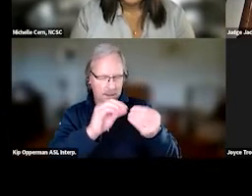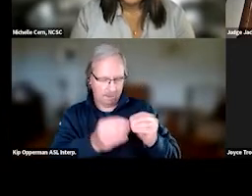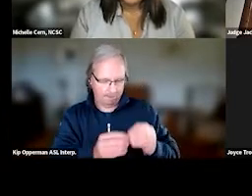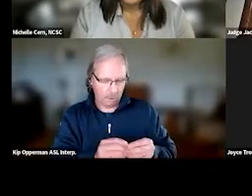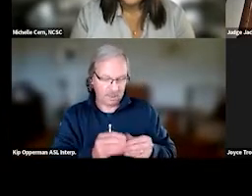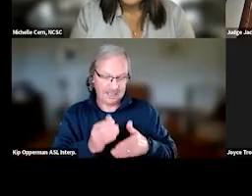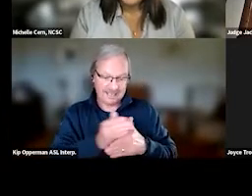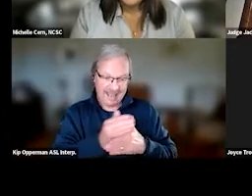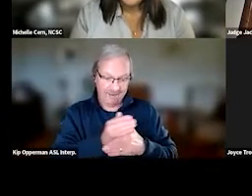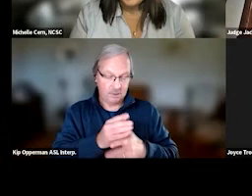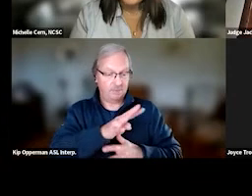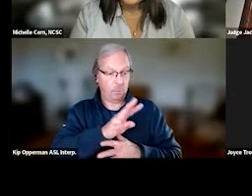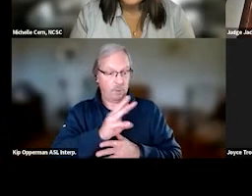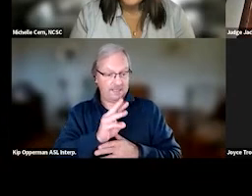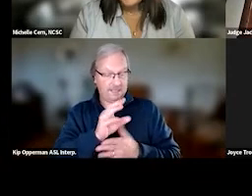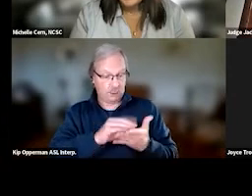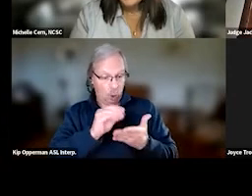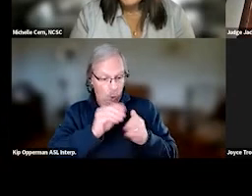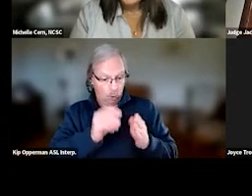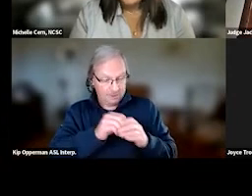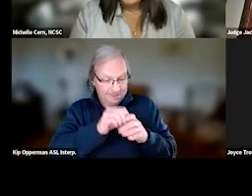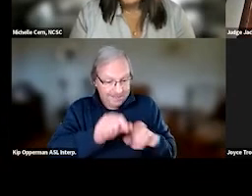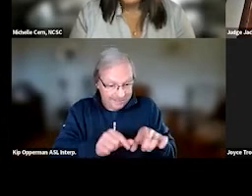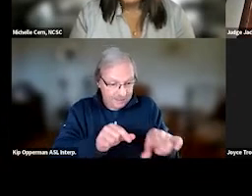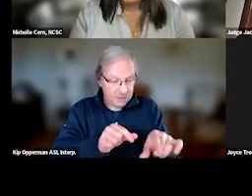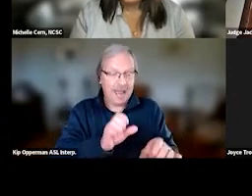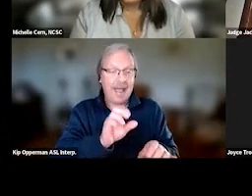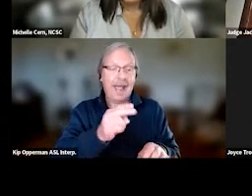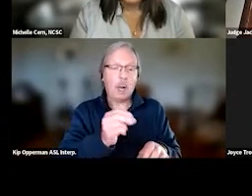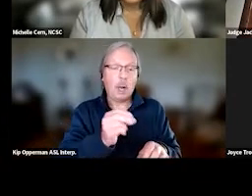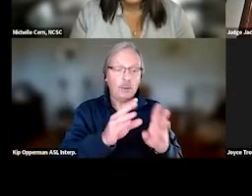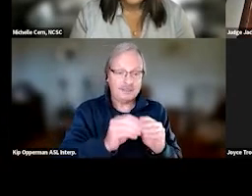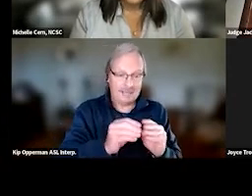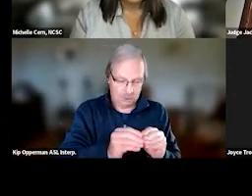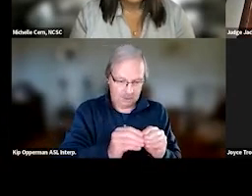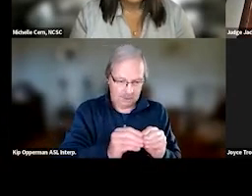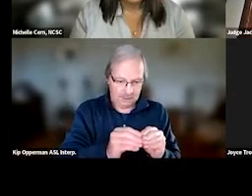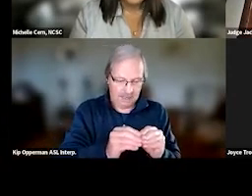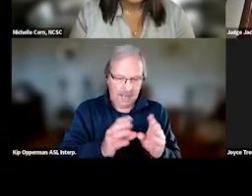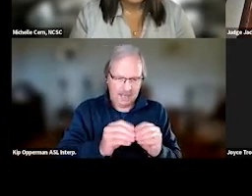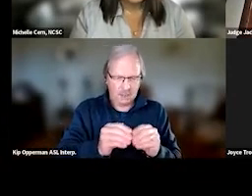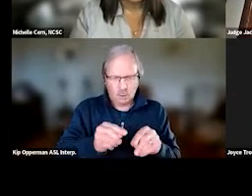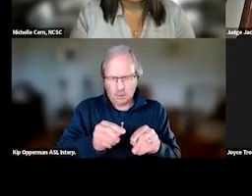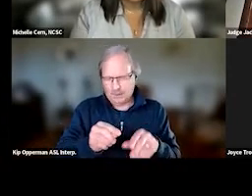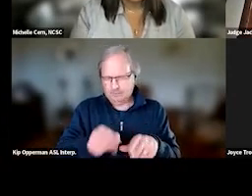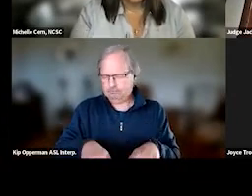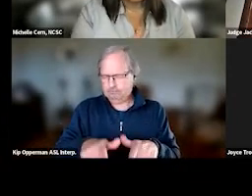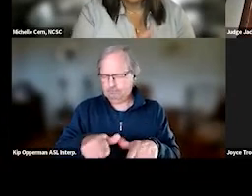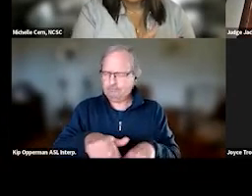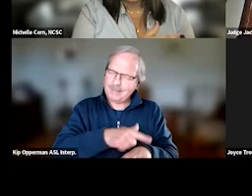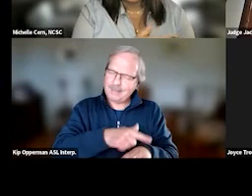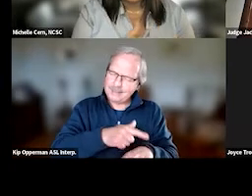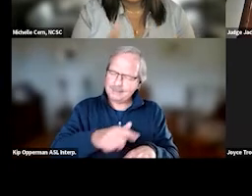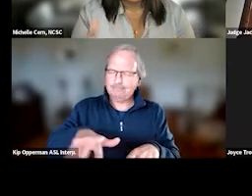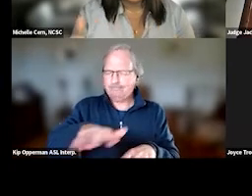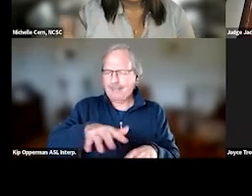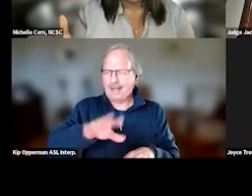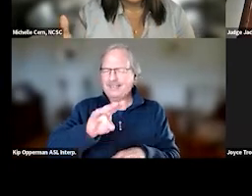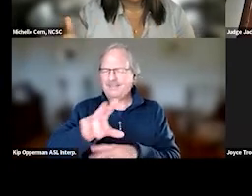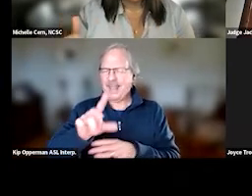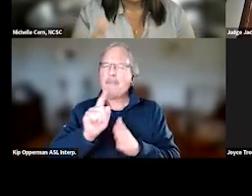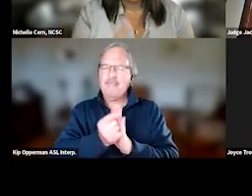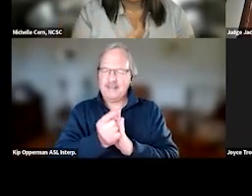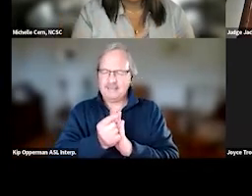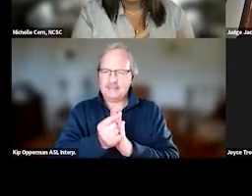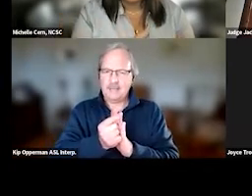of 46 learners in each ECHO session, and each session lasts on average 78 minutes. And you can see, you know,